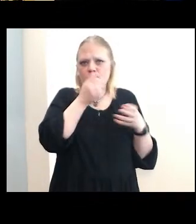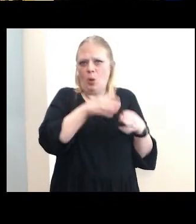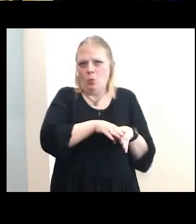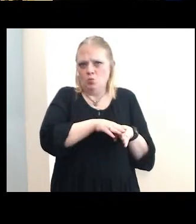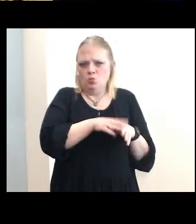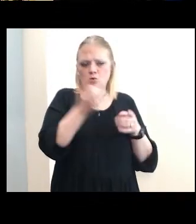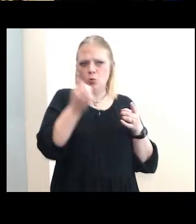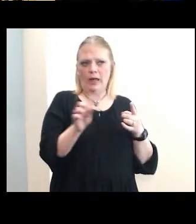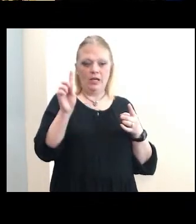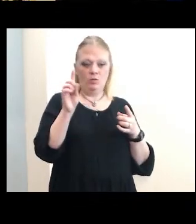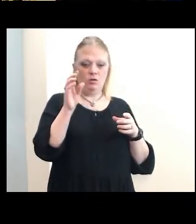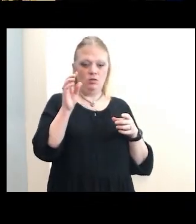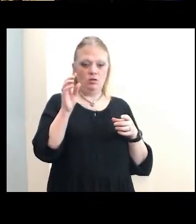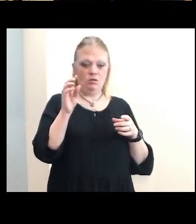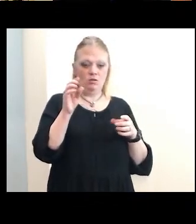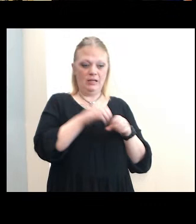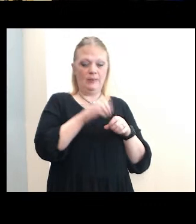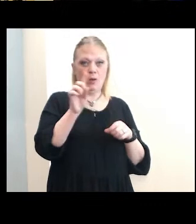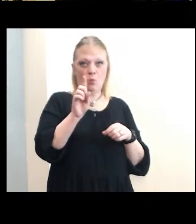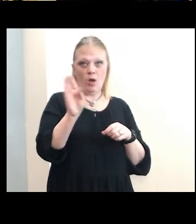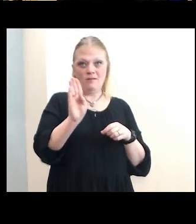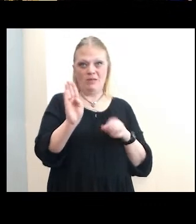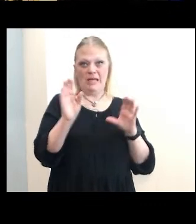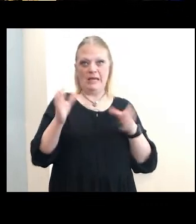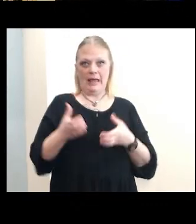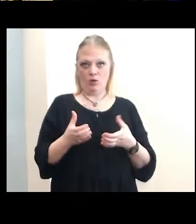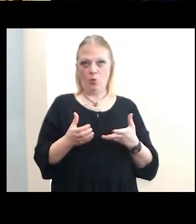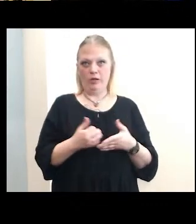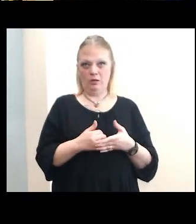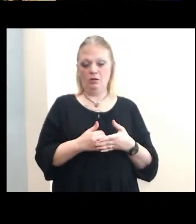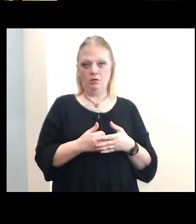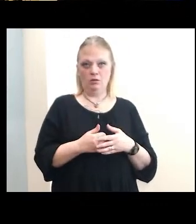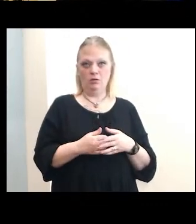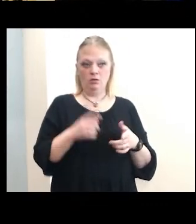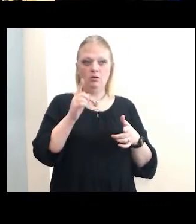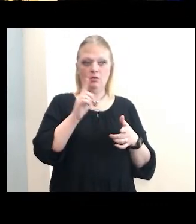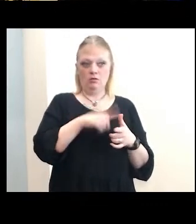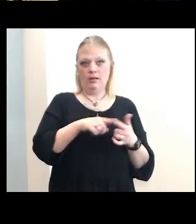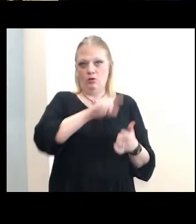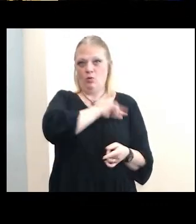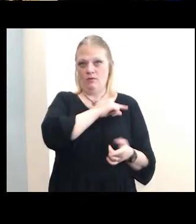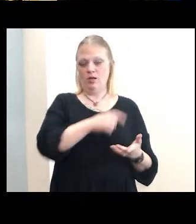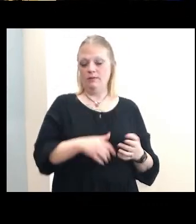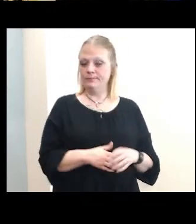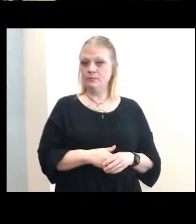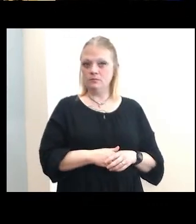who's in truthfully, the 1B category, that category will qualify.